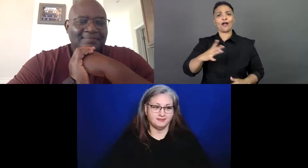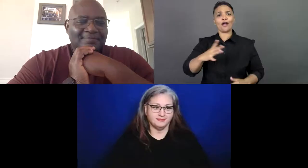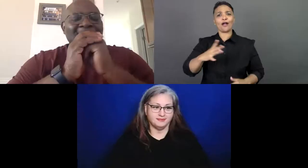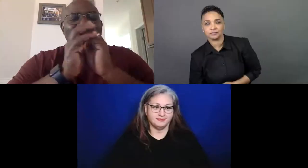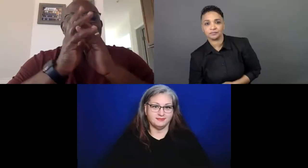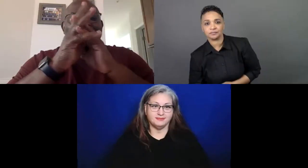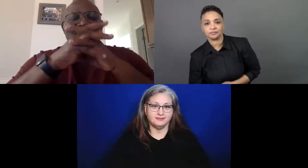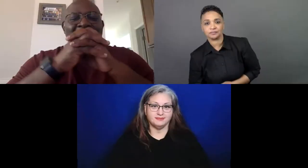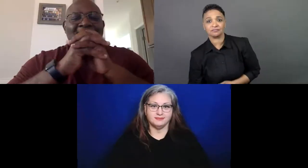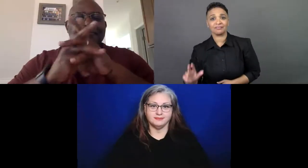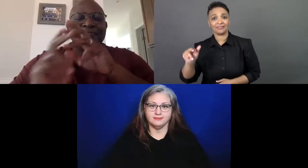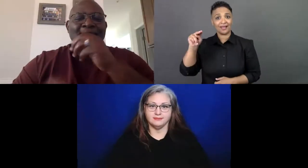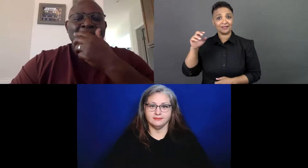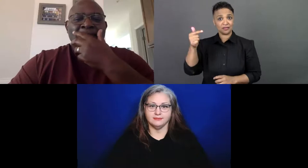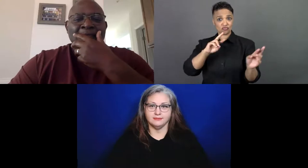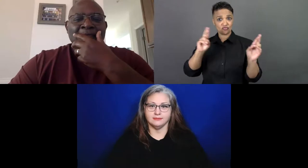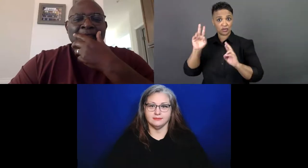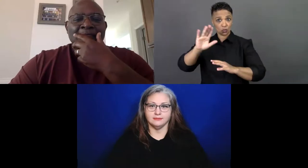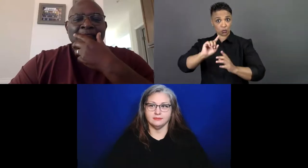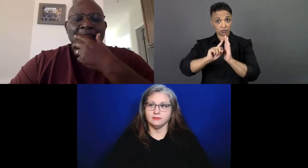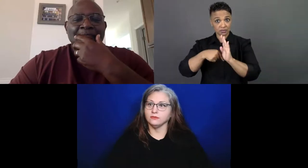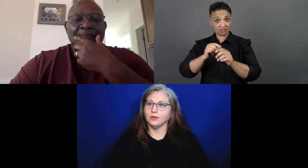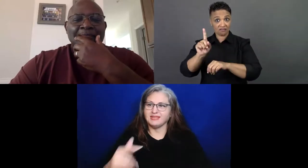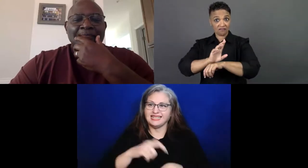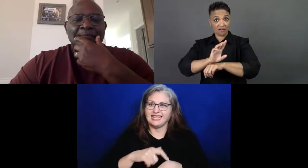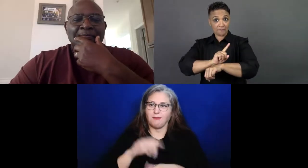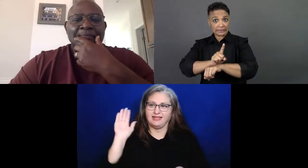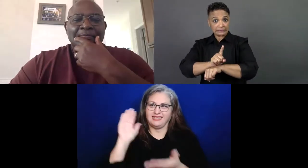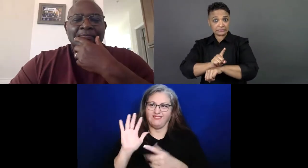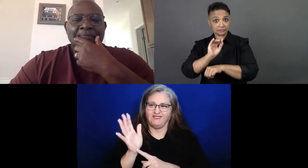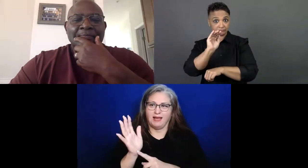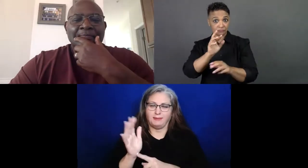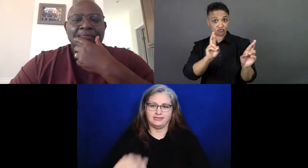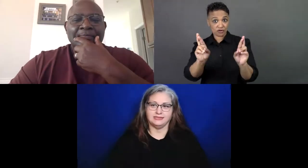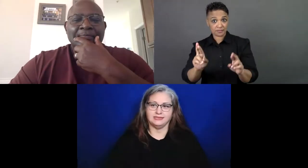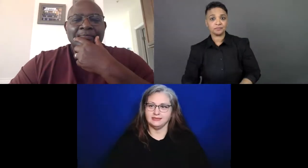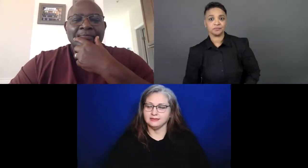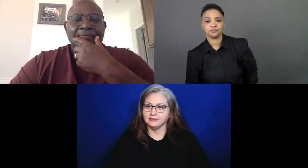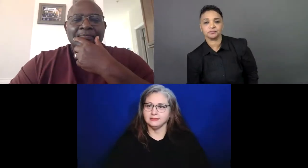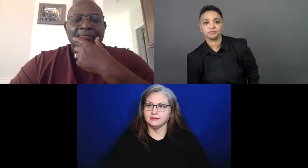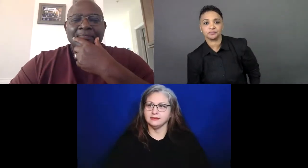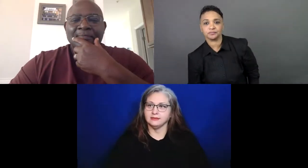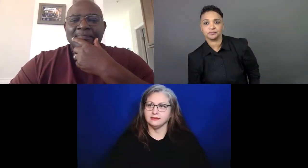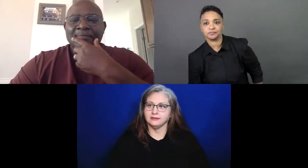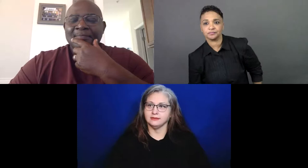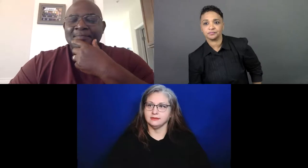your turn. About 5 minutes. Our time is running about 5 minutes. Okay.